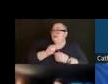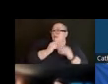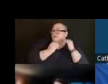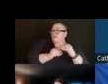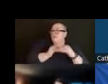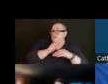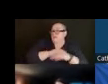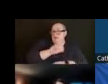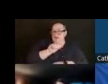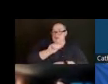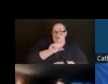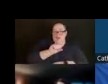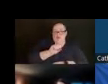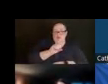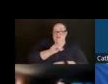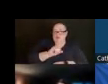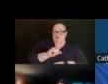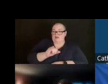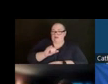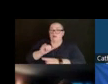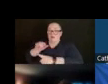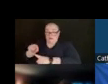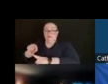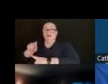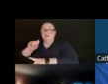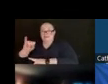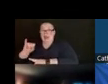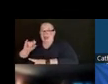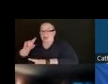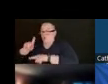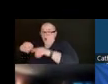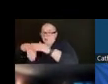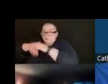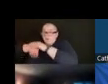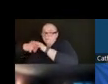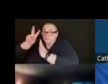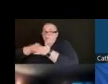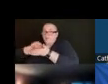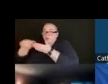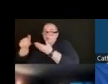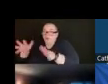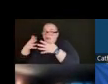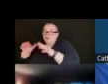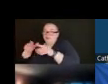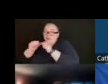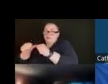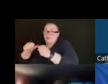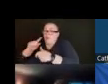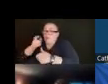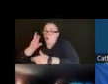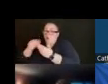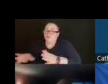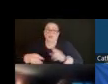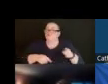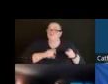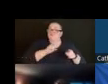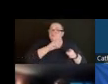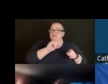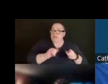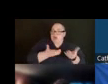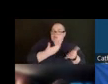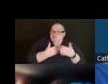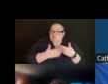SSDI. And there's also no limit on the unearned income your family can give